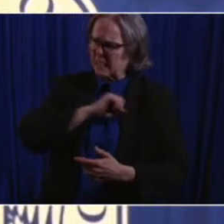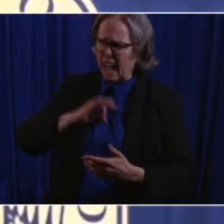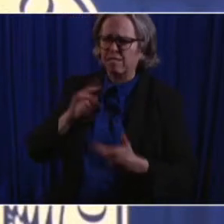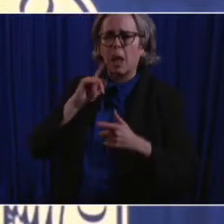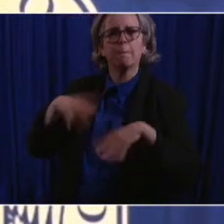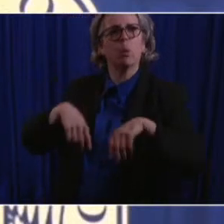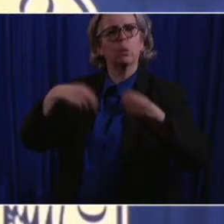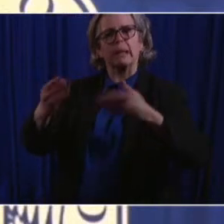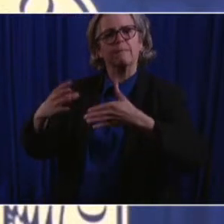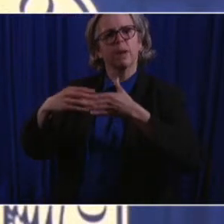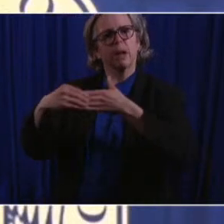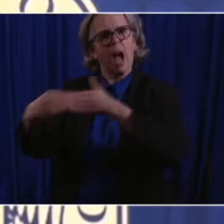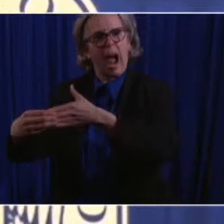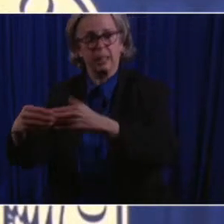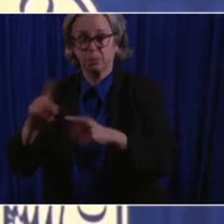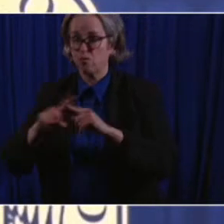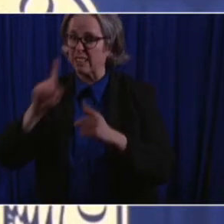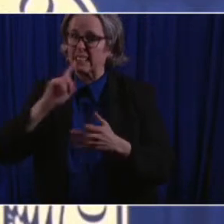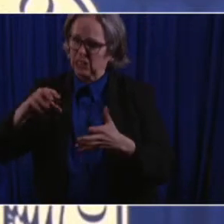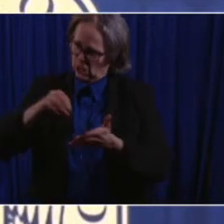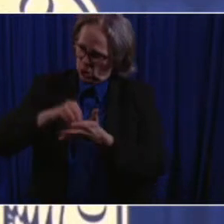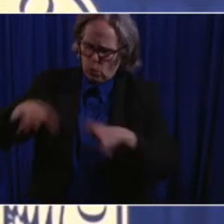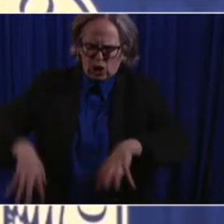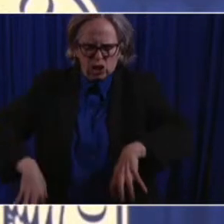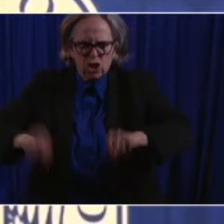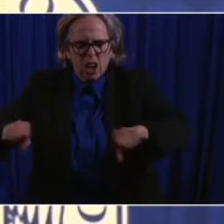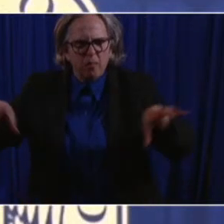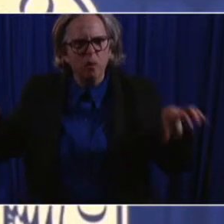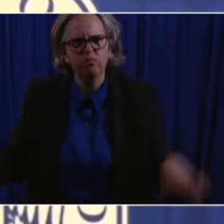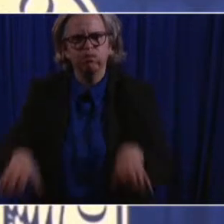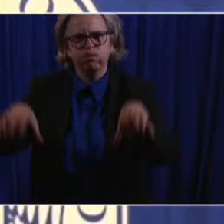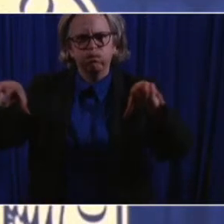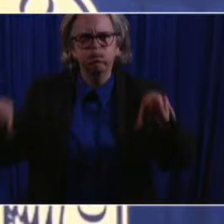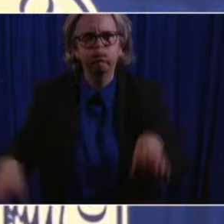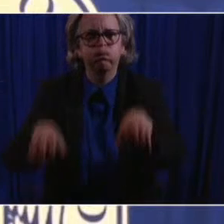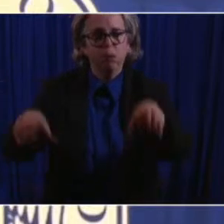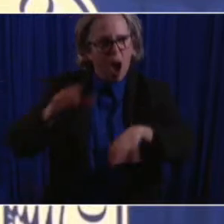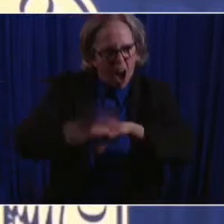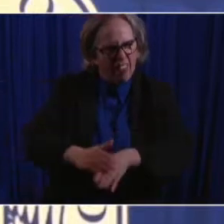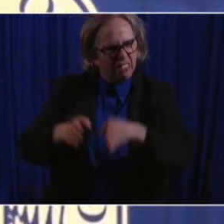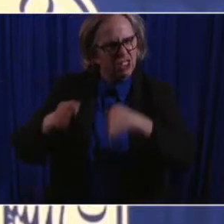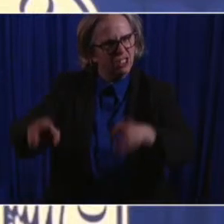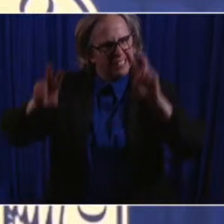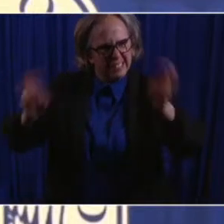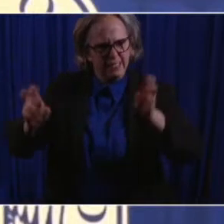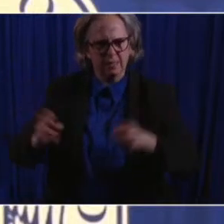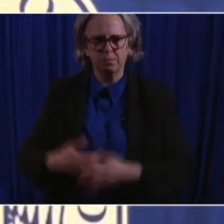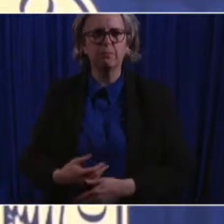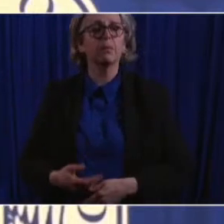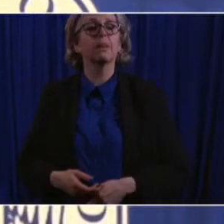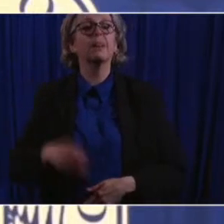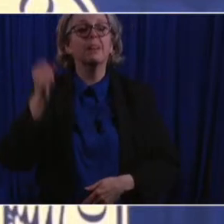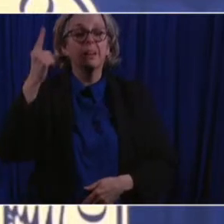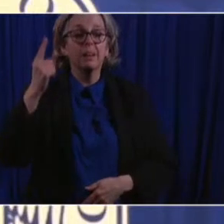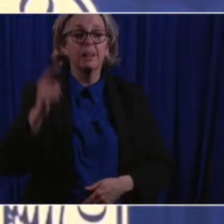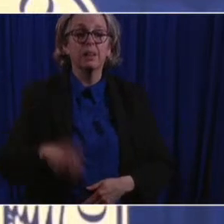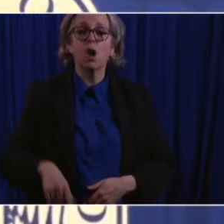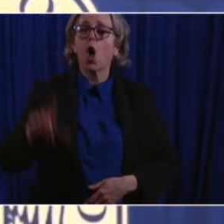for the students. So we're there. We can't do it alone. We have an army. We've worked with Lucas County. We've worked with Wood